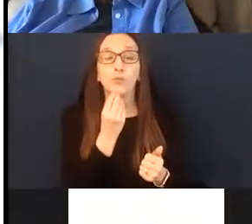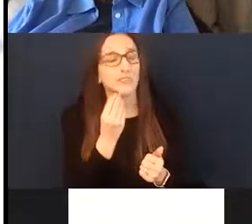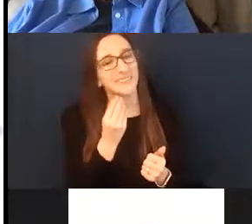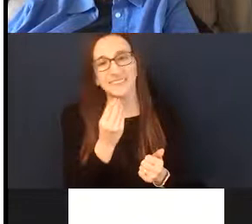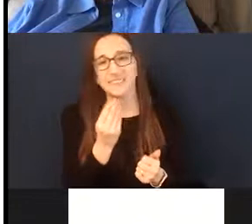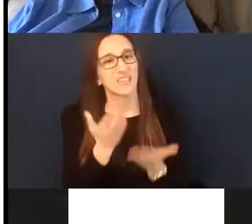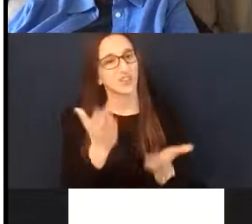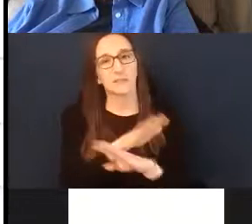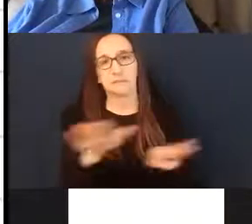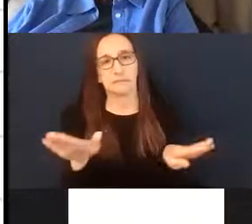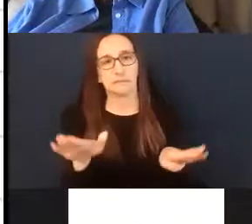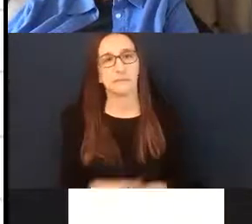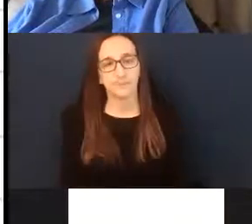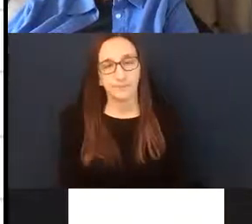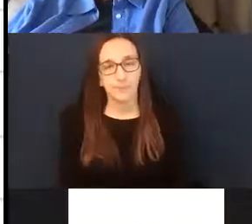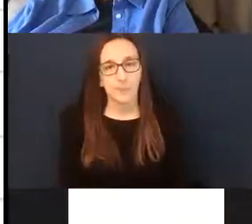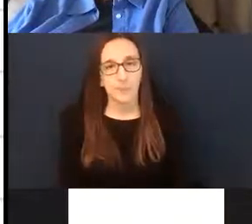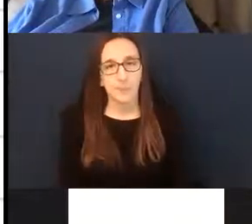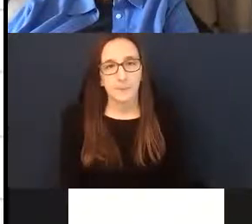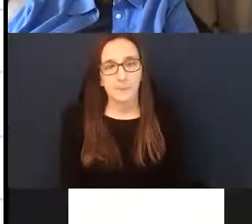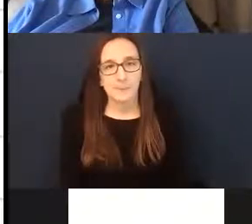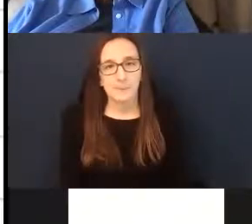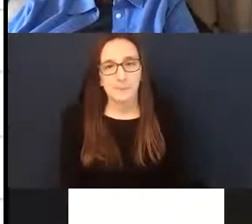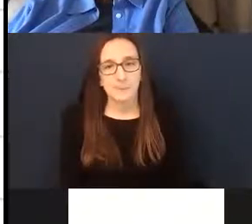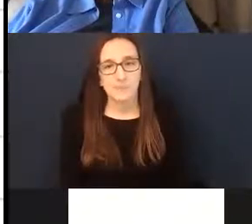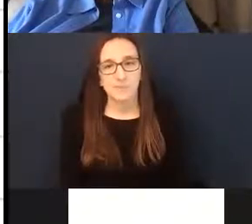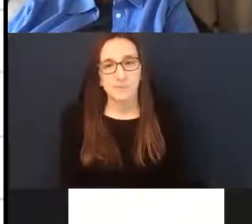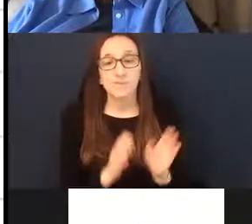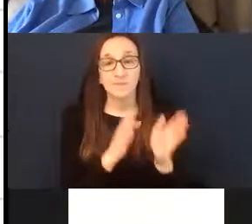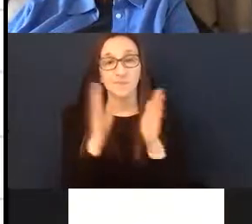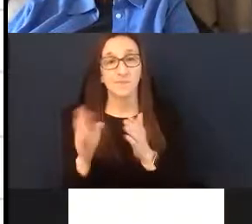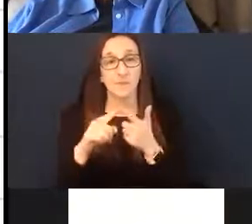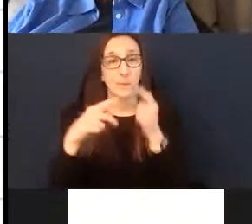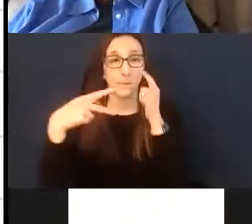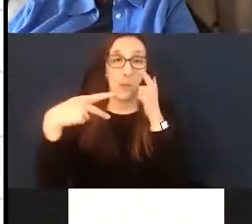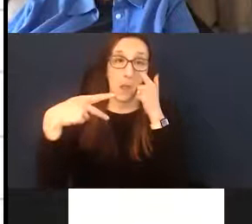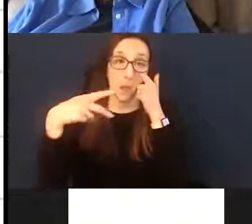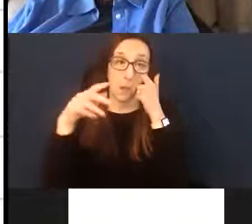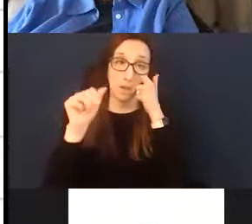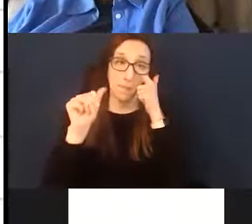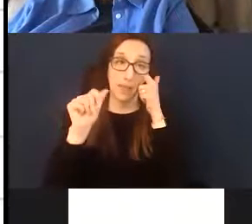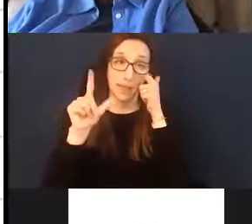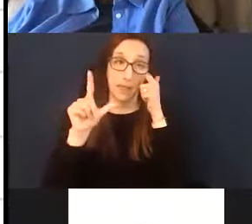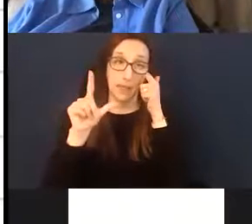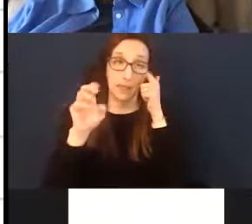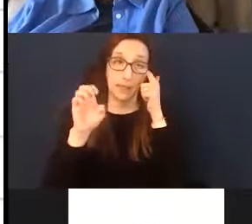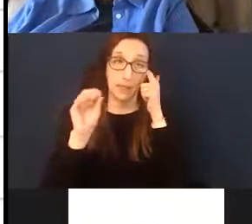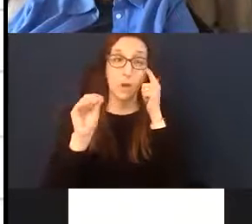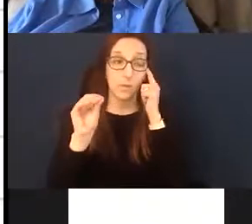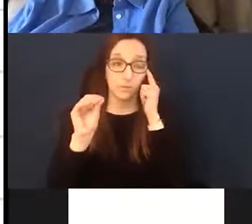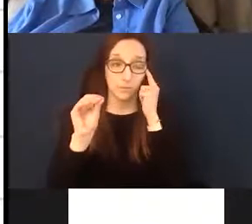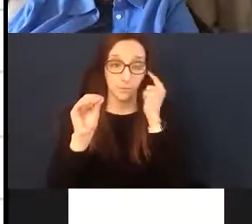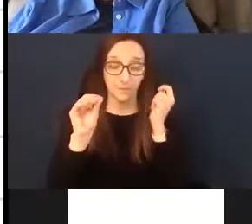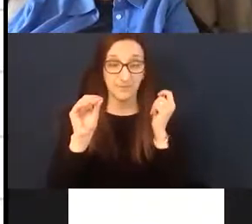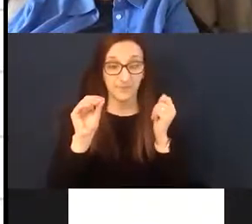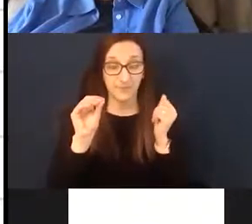know that was a lot of information. We are going to be moving on to our last fad diet. So this is going to be